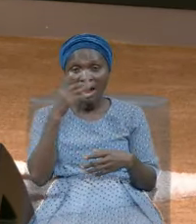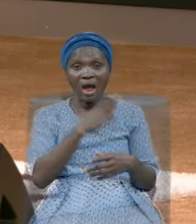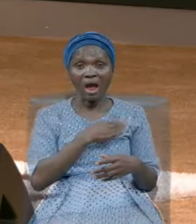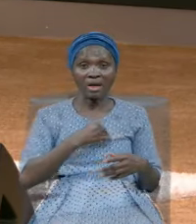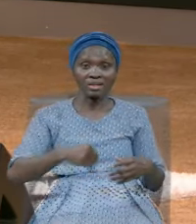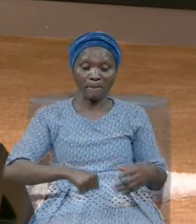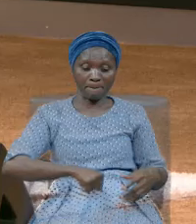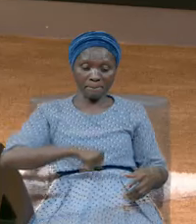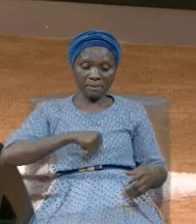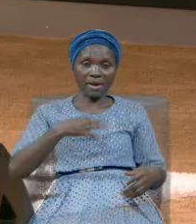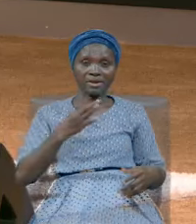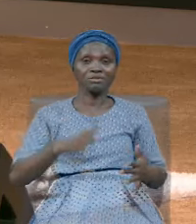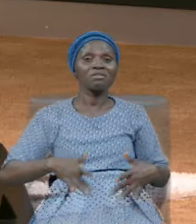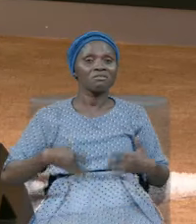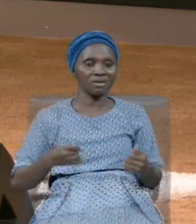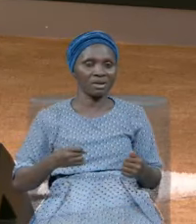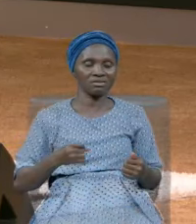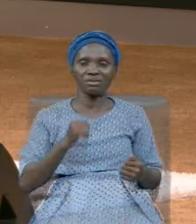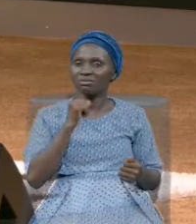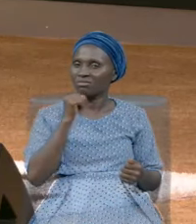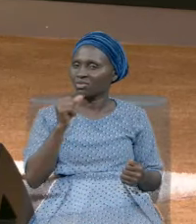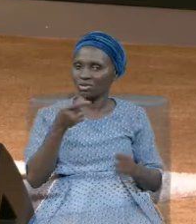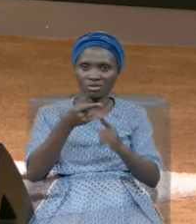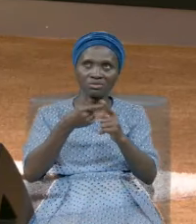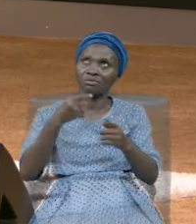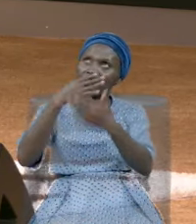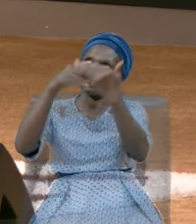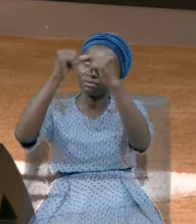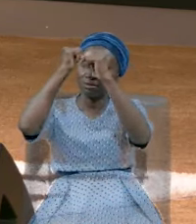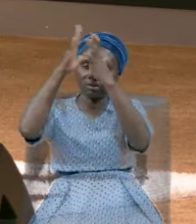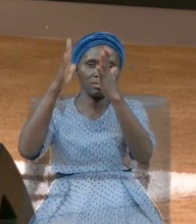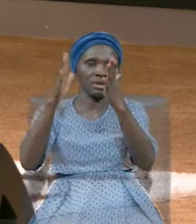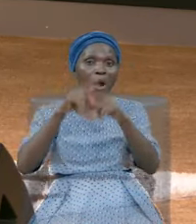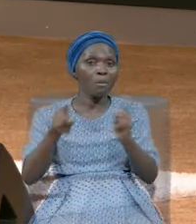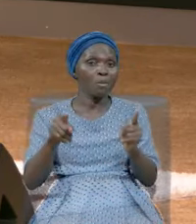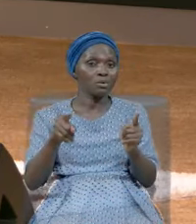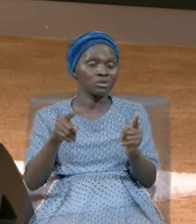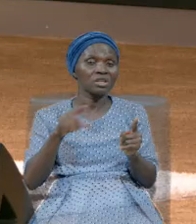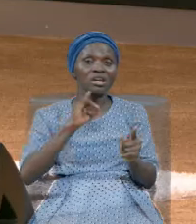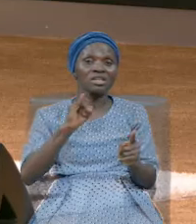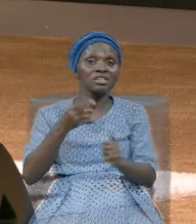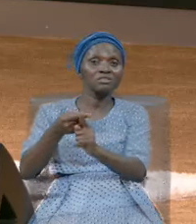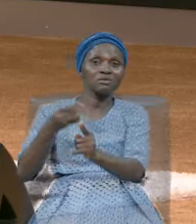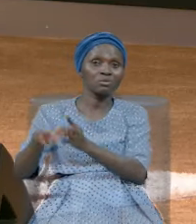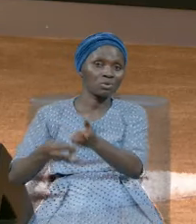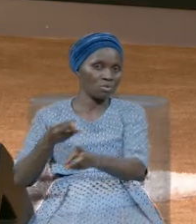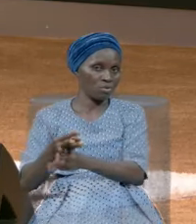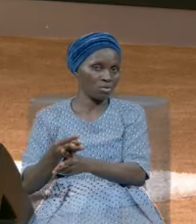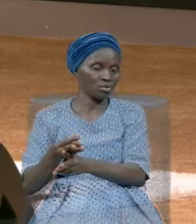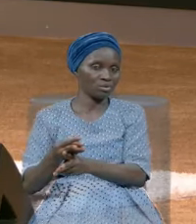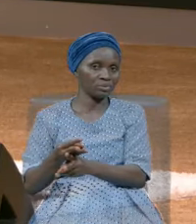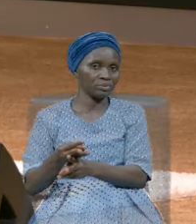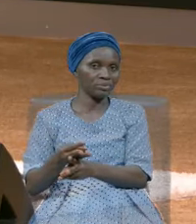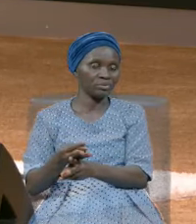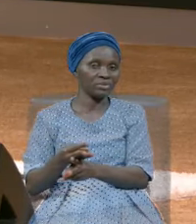of life is not of the Father, but is of the world. Verse